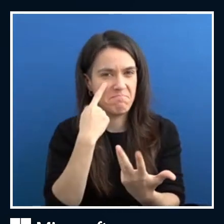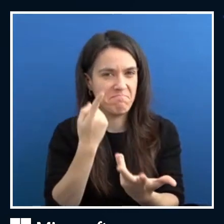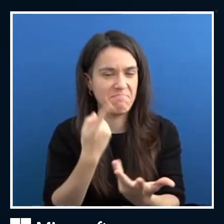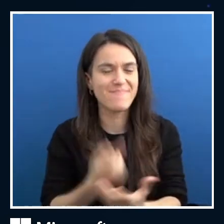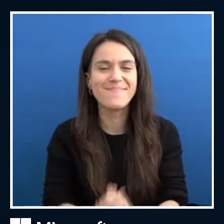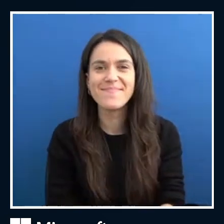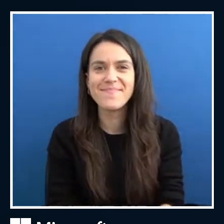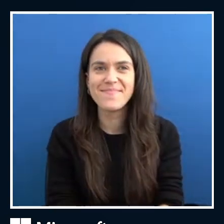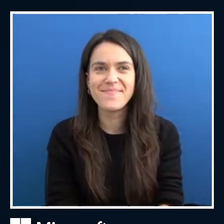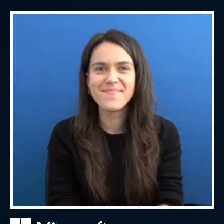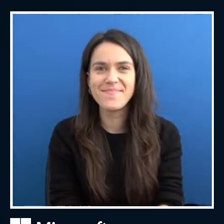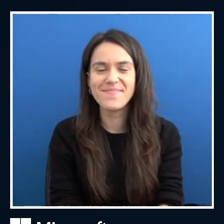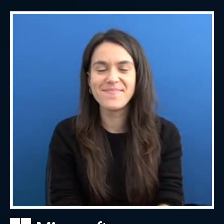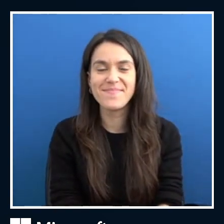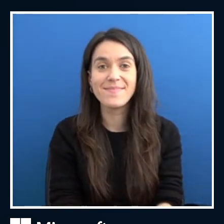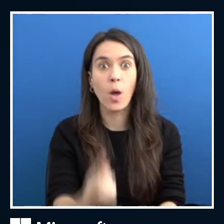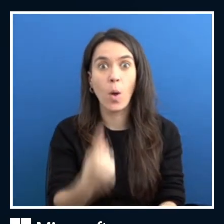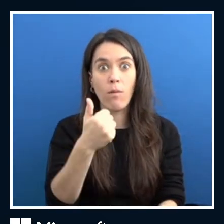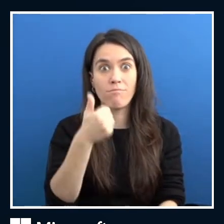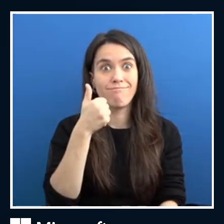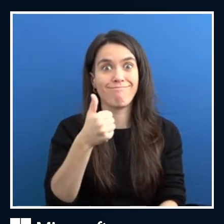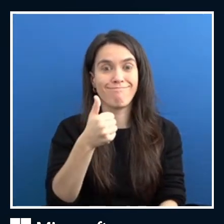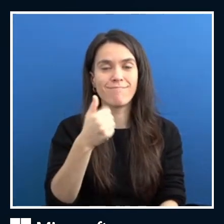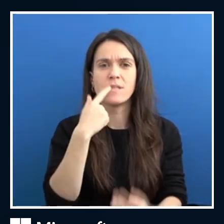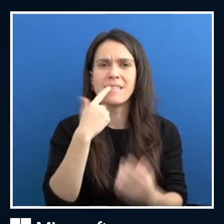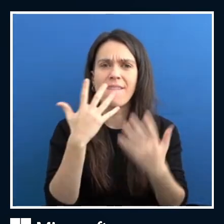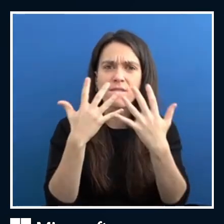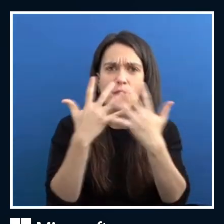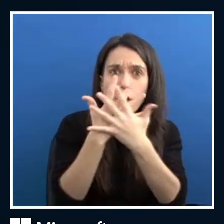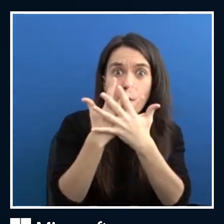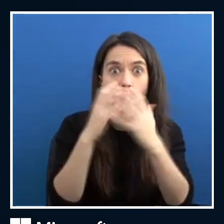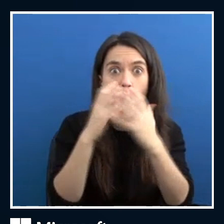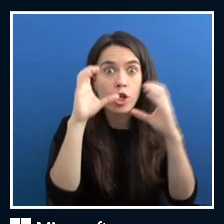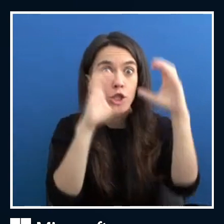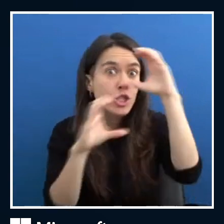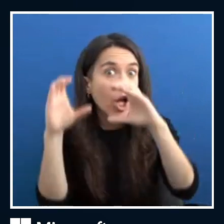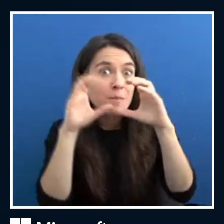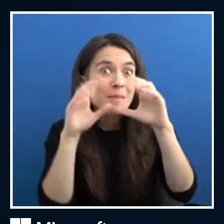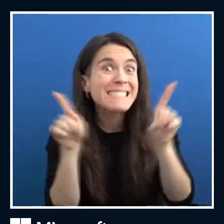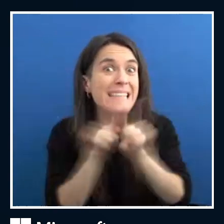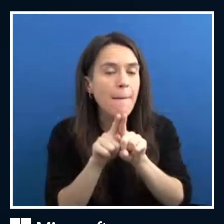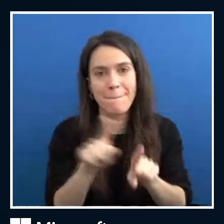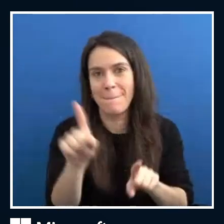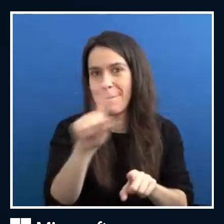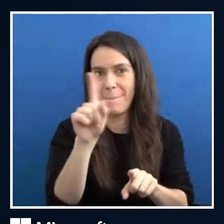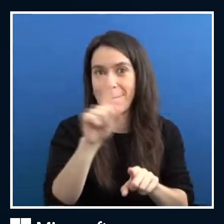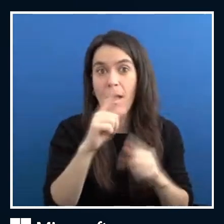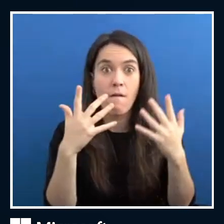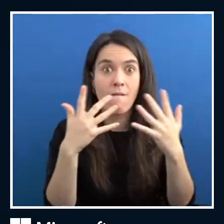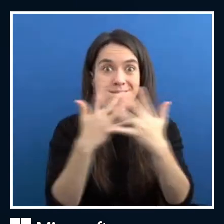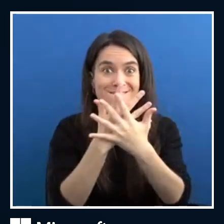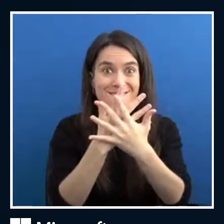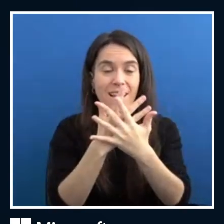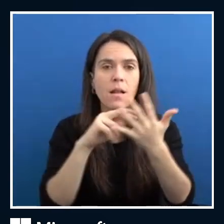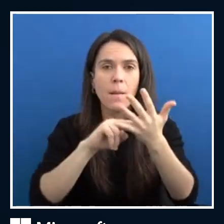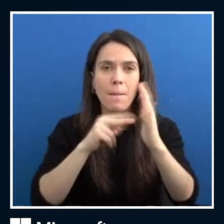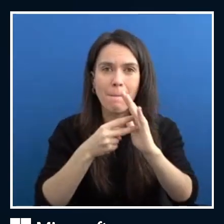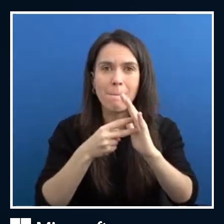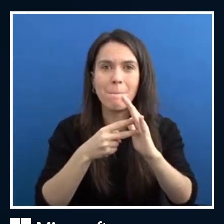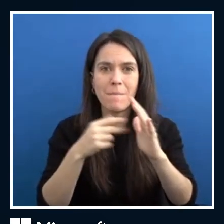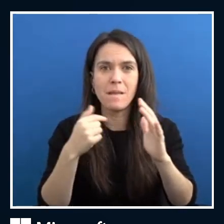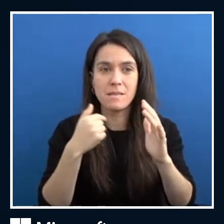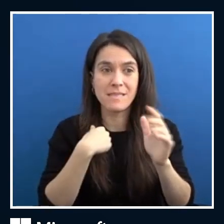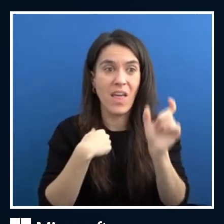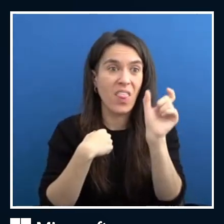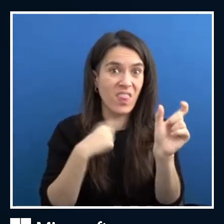to remember, filterable and searchable, they're not the same. Filterable is when you do a one-on-one match and you are looking